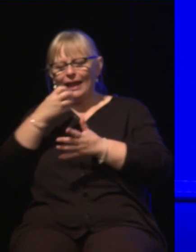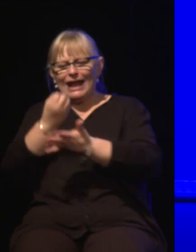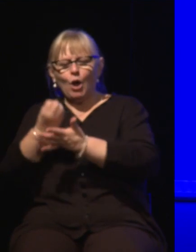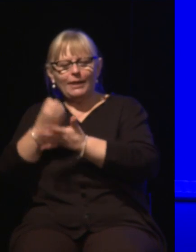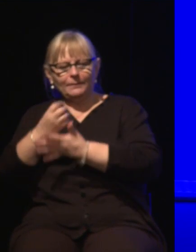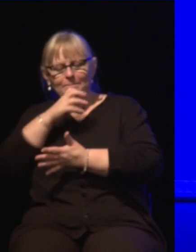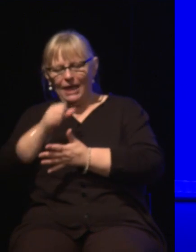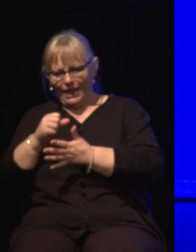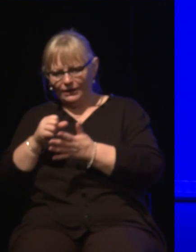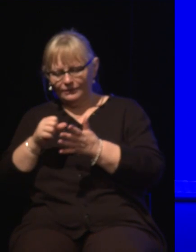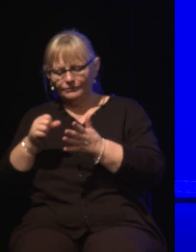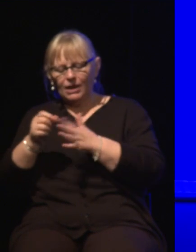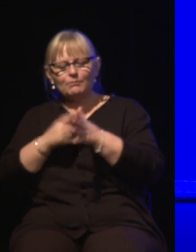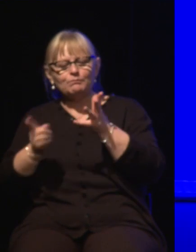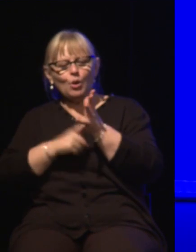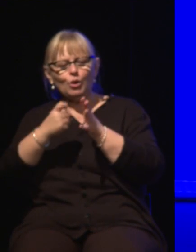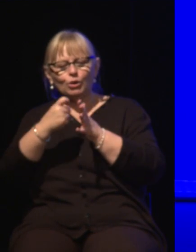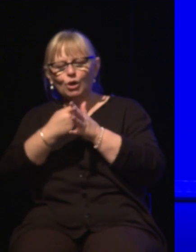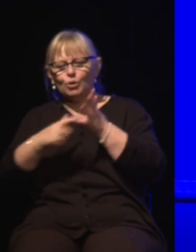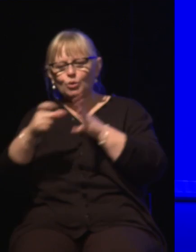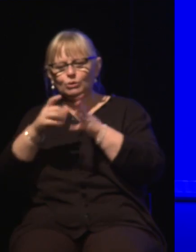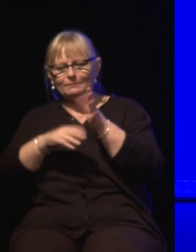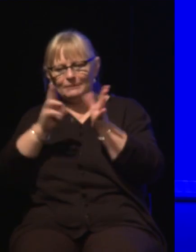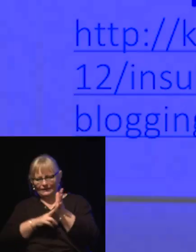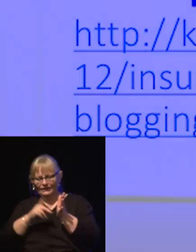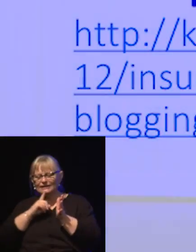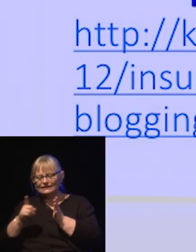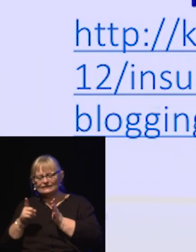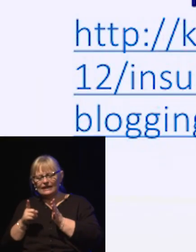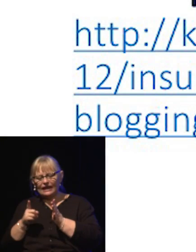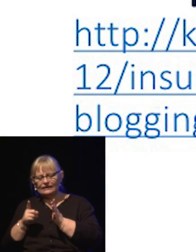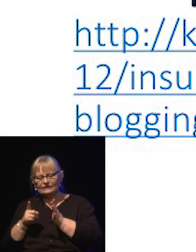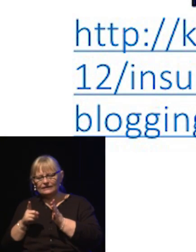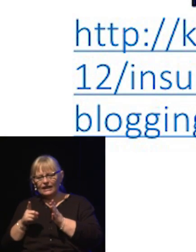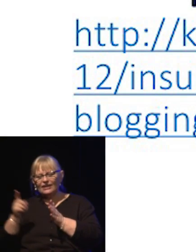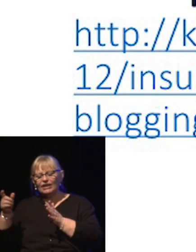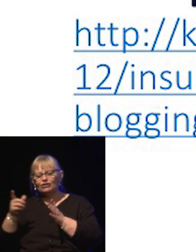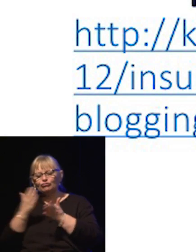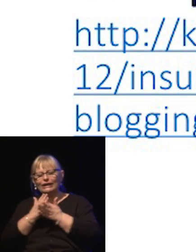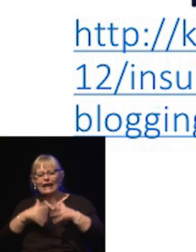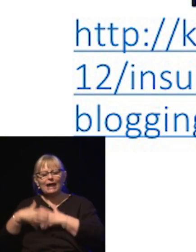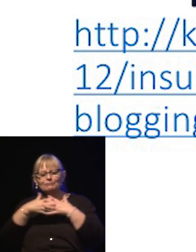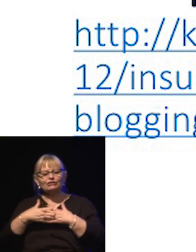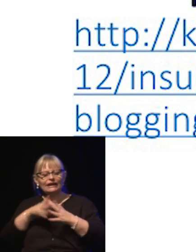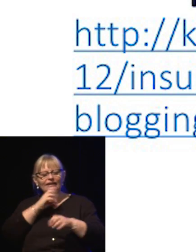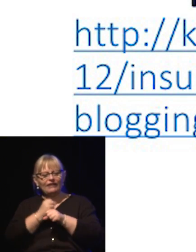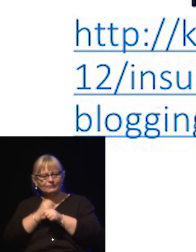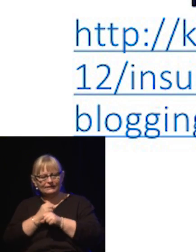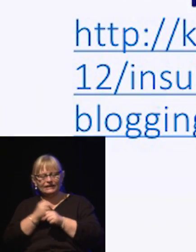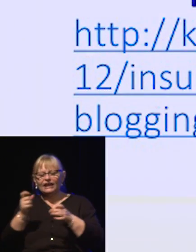Nobel Prize for economics, Paul Krugman, described the American government as an insurance company with an army on the